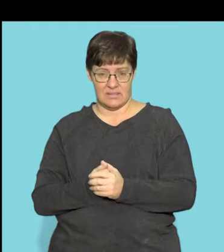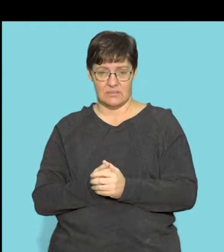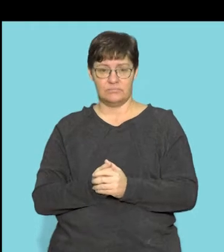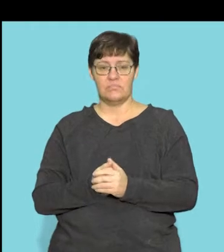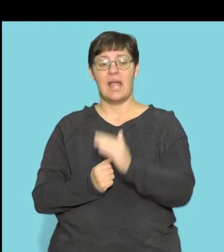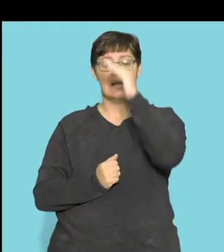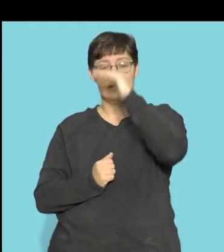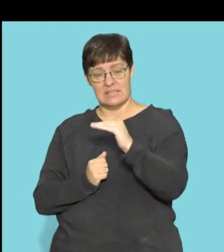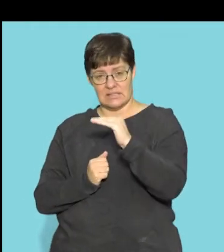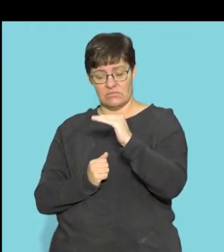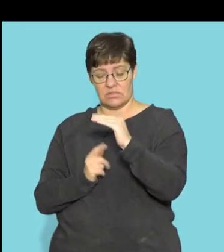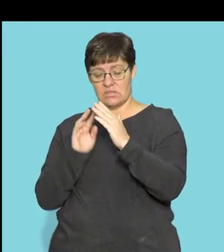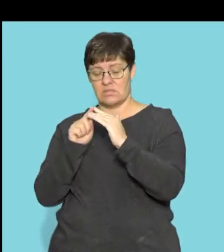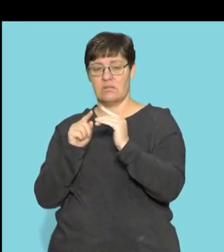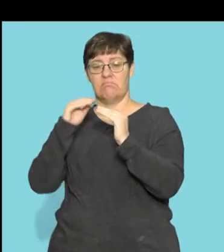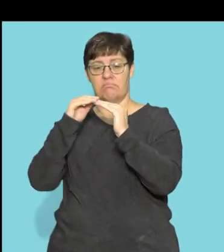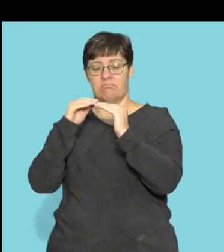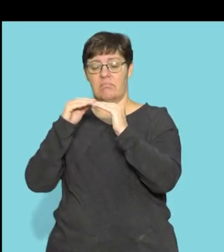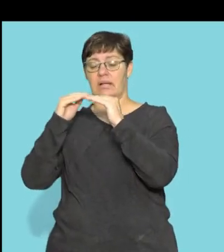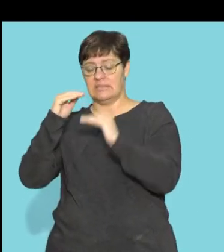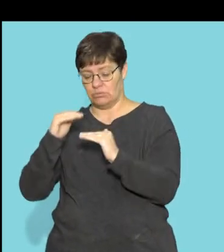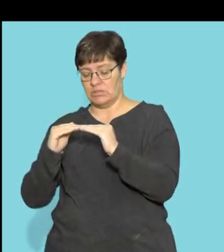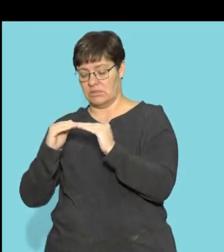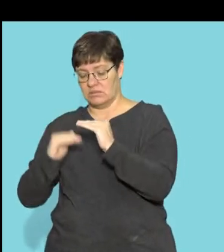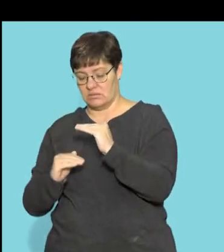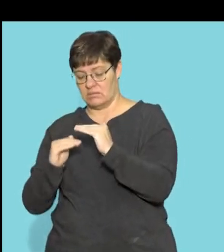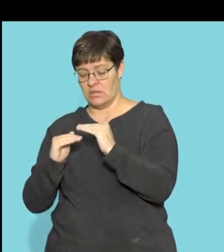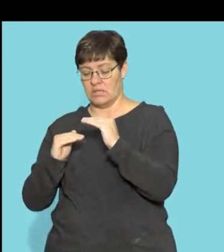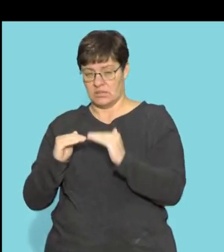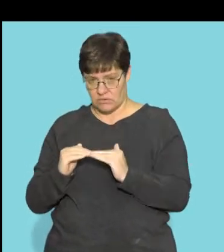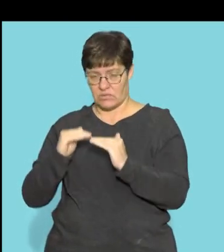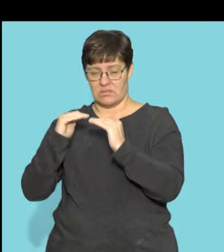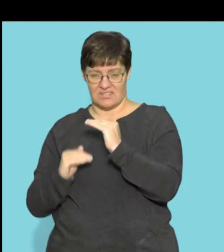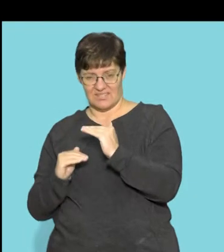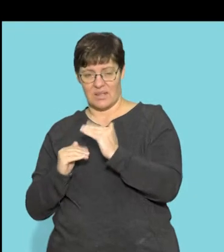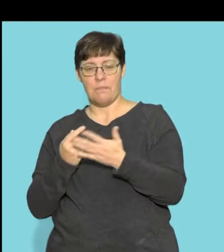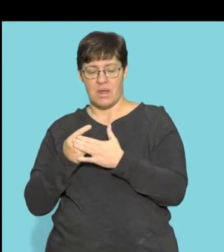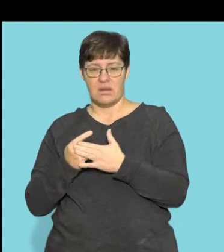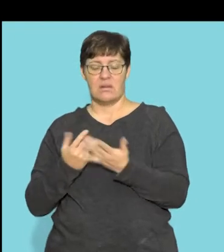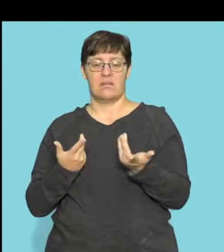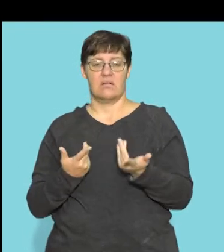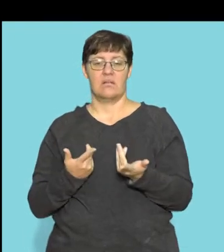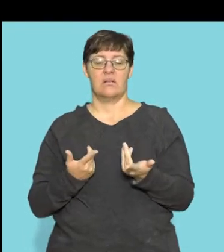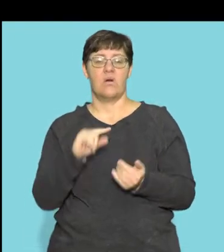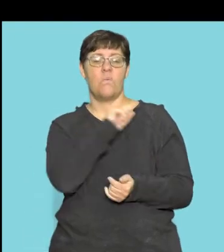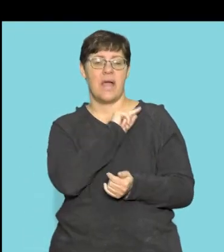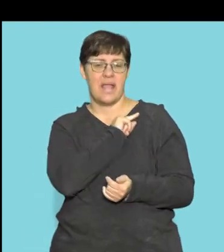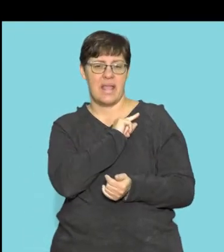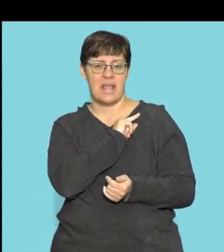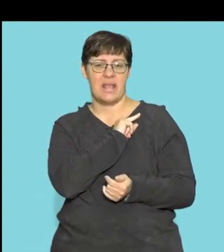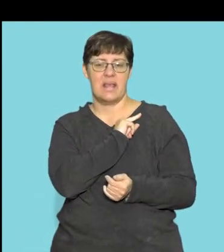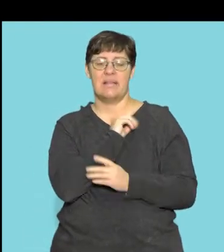yes, it is decreasing, but it might be decreasing at a lower rate somewhere because of